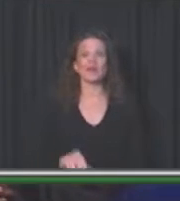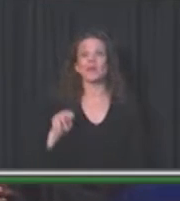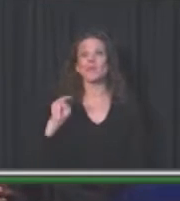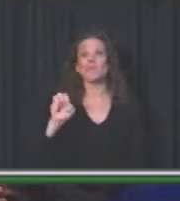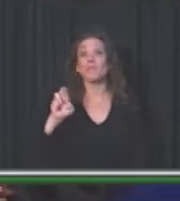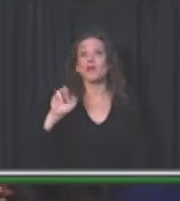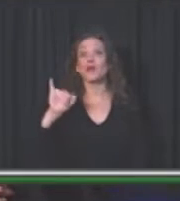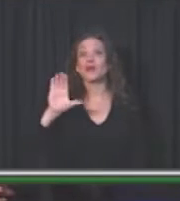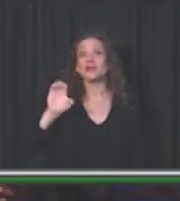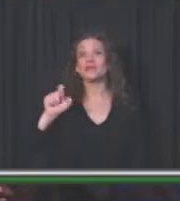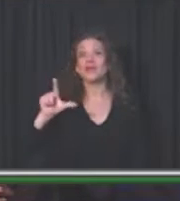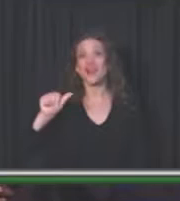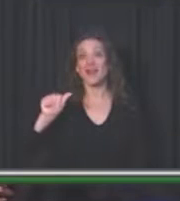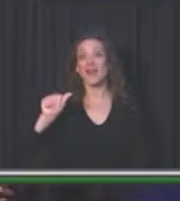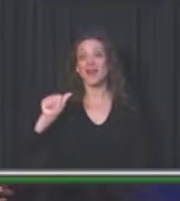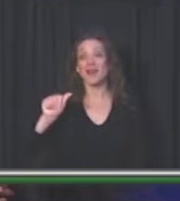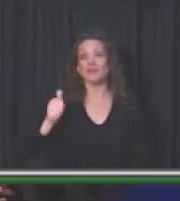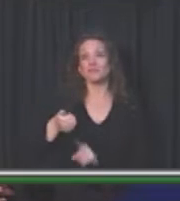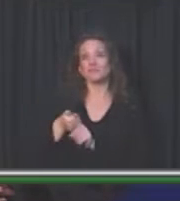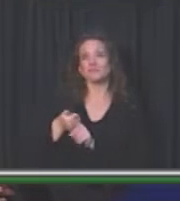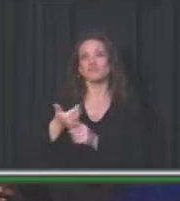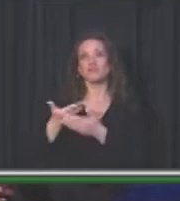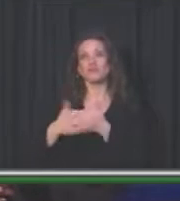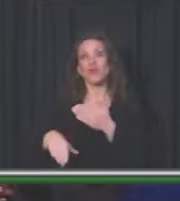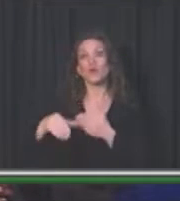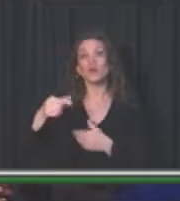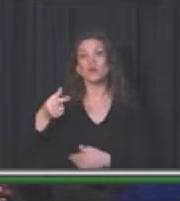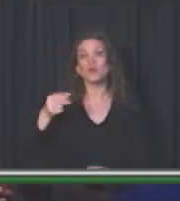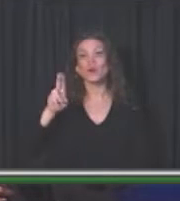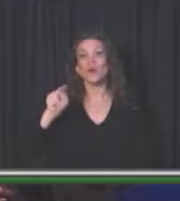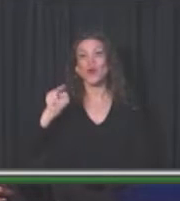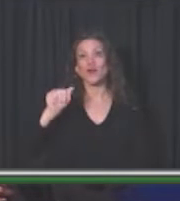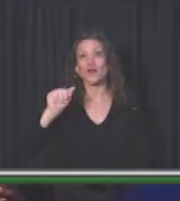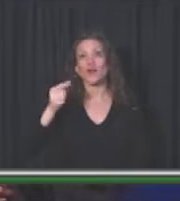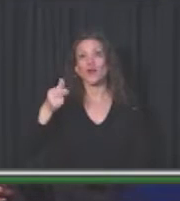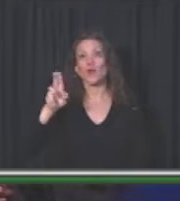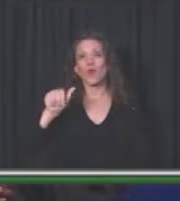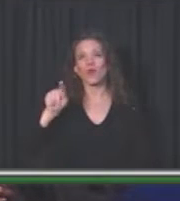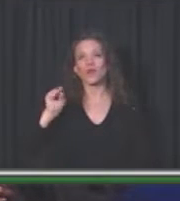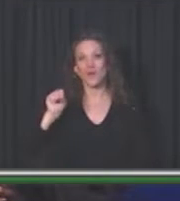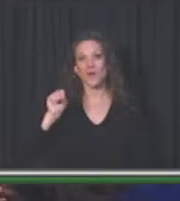Maricela was born in Guanajuato, Mexico.